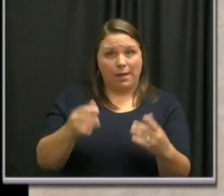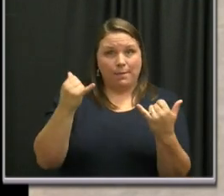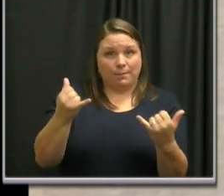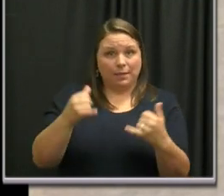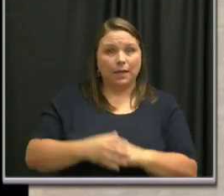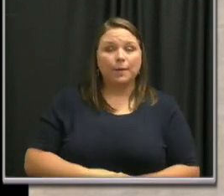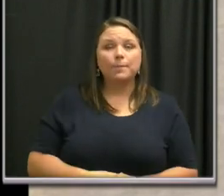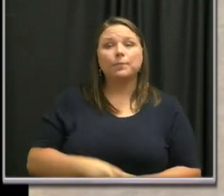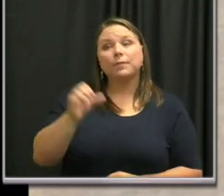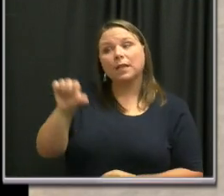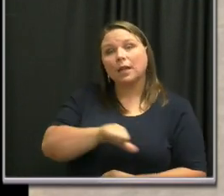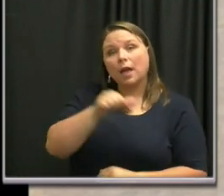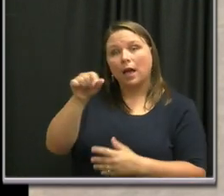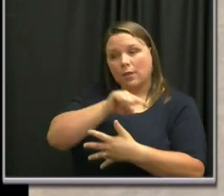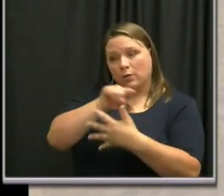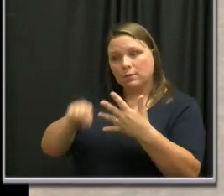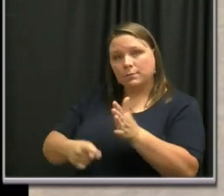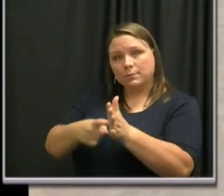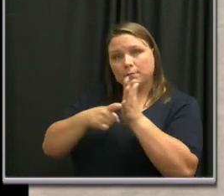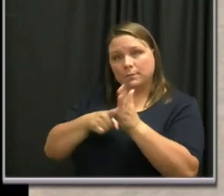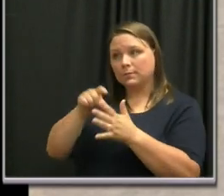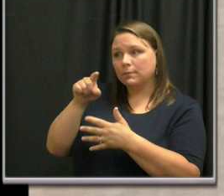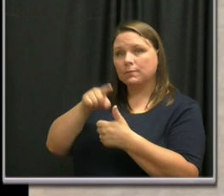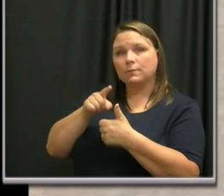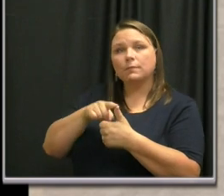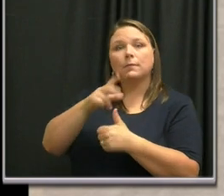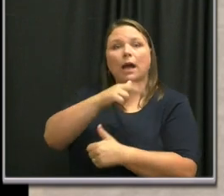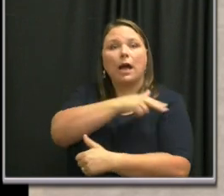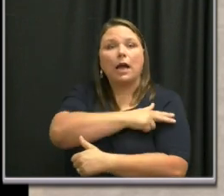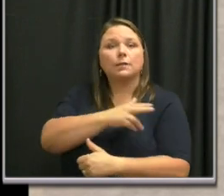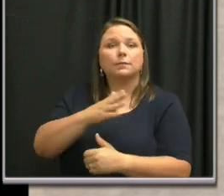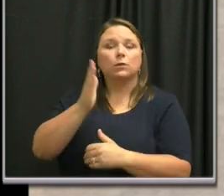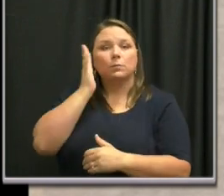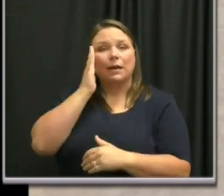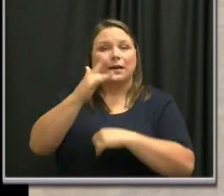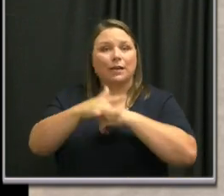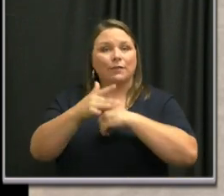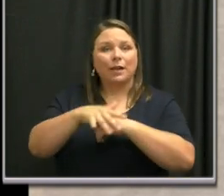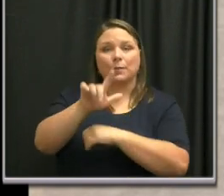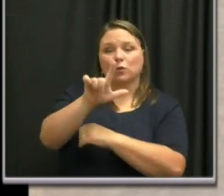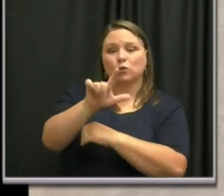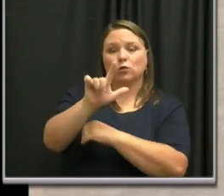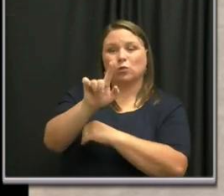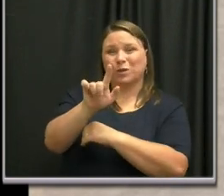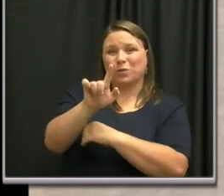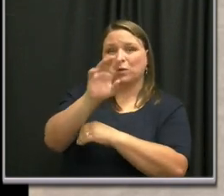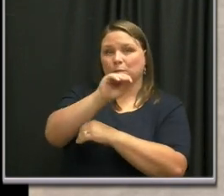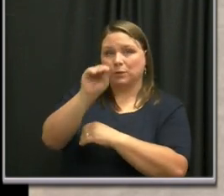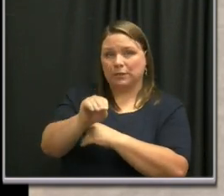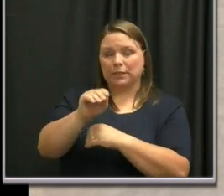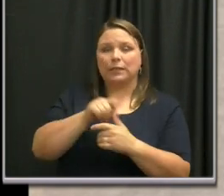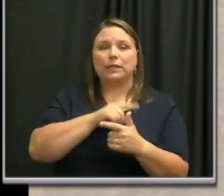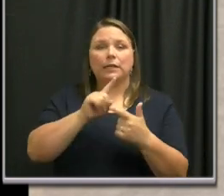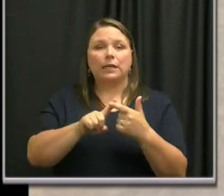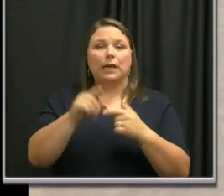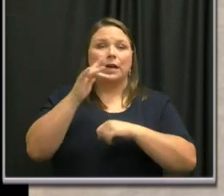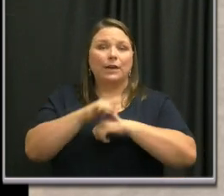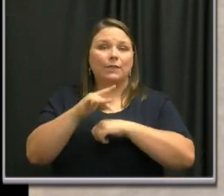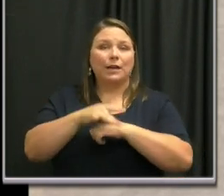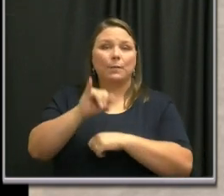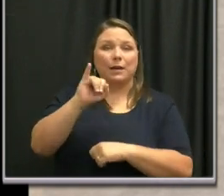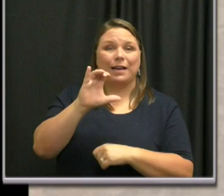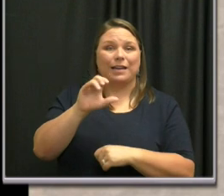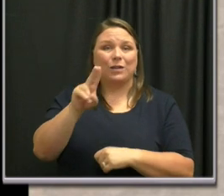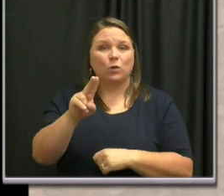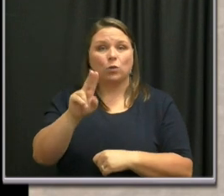Now, an update on other metrics. Hospital bed availability is 21%, and available ICU beds are